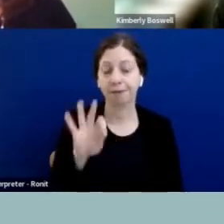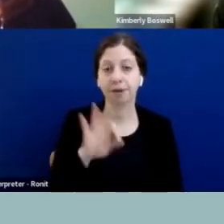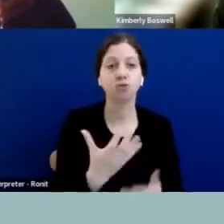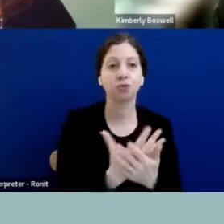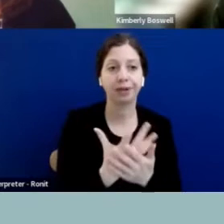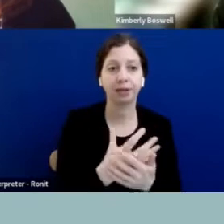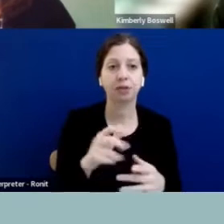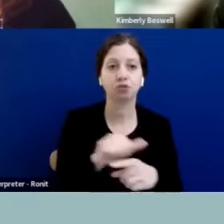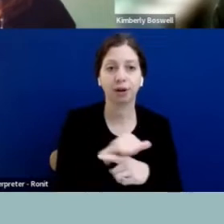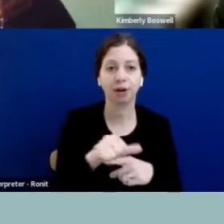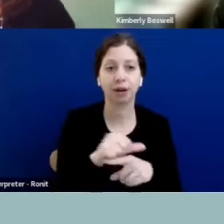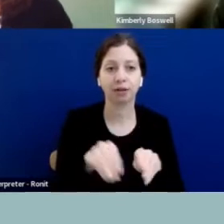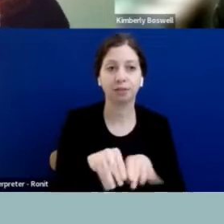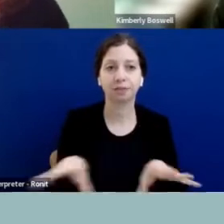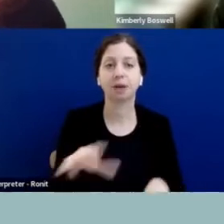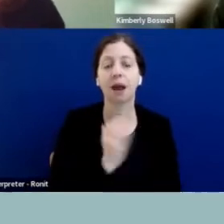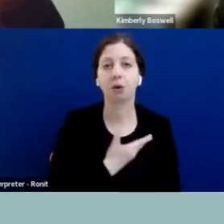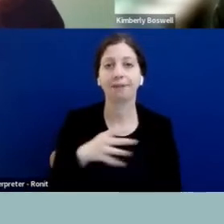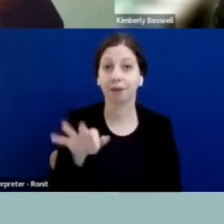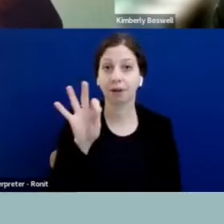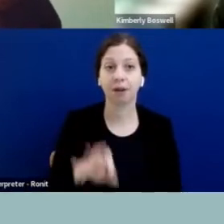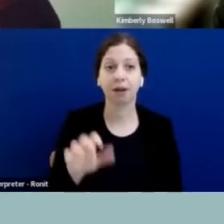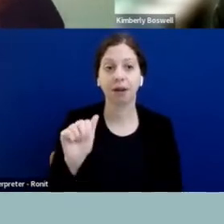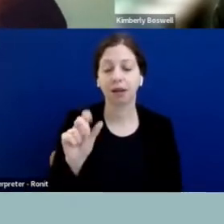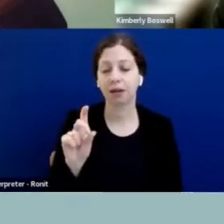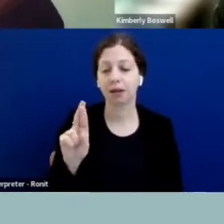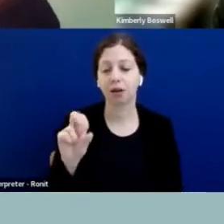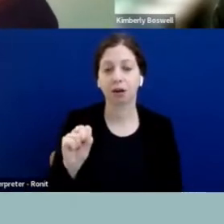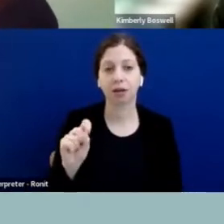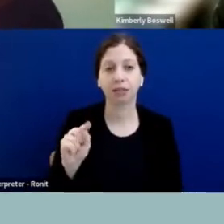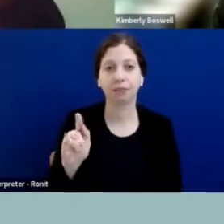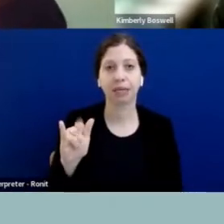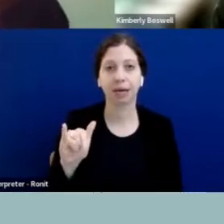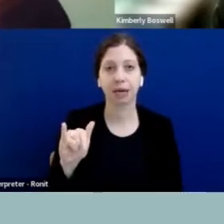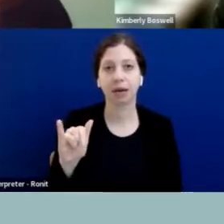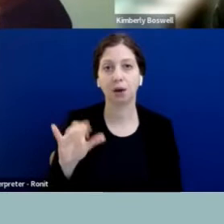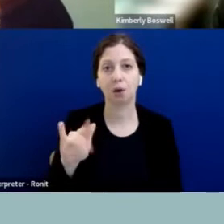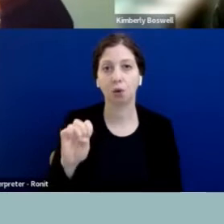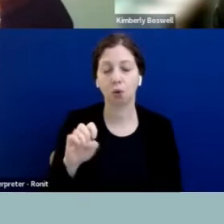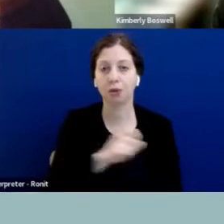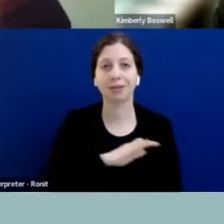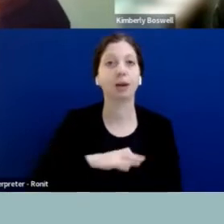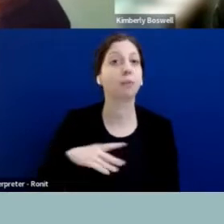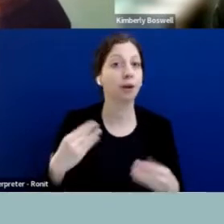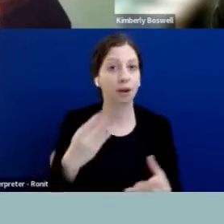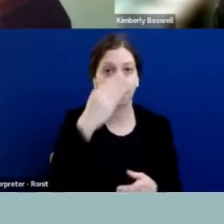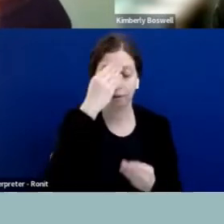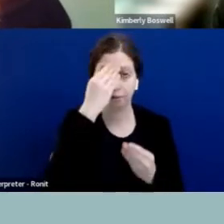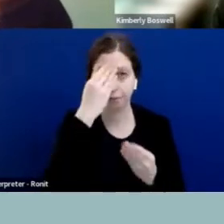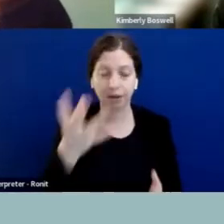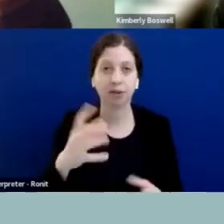training, and disseminating findings. ADRS and the TBI core staff provide information,